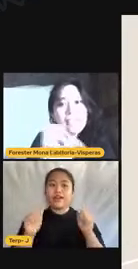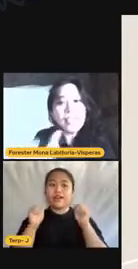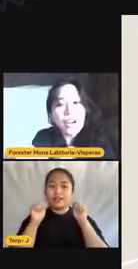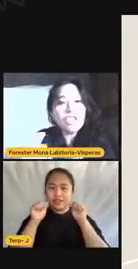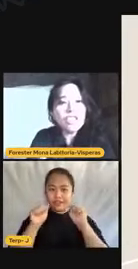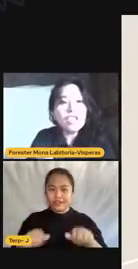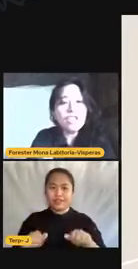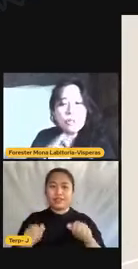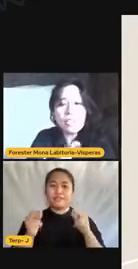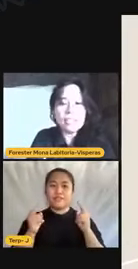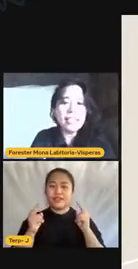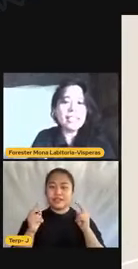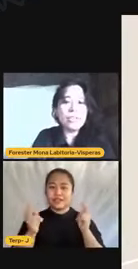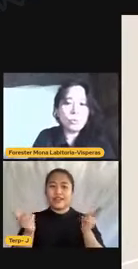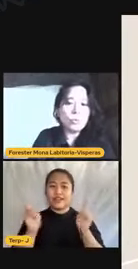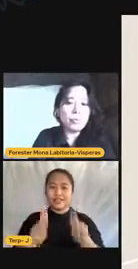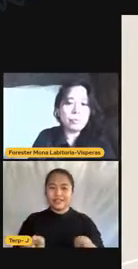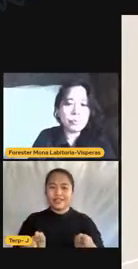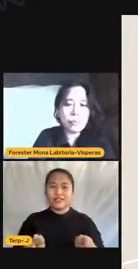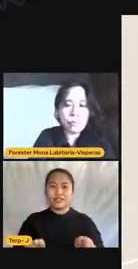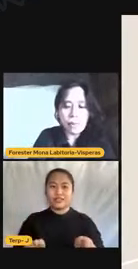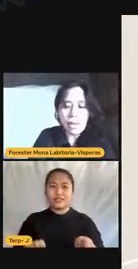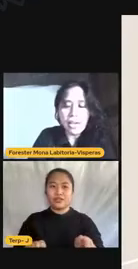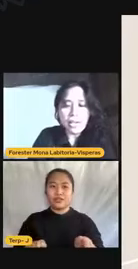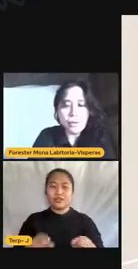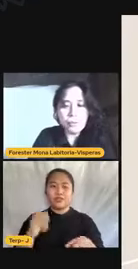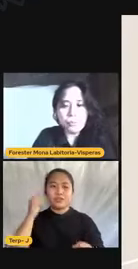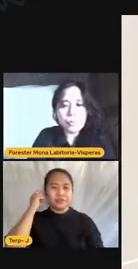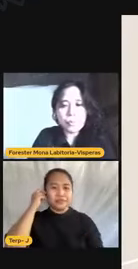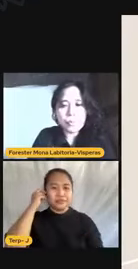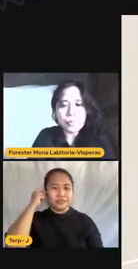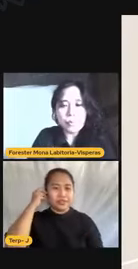to raise their children to success too.